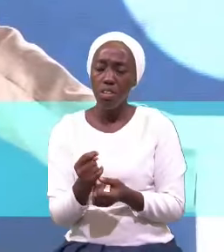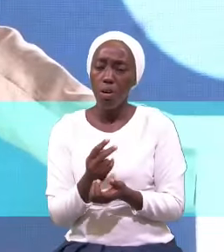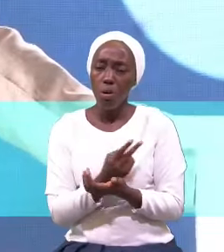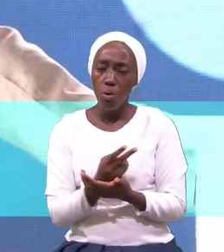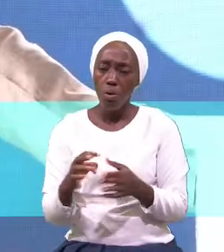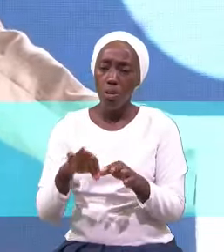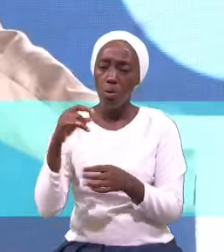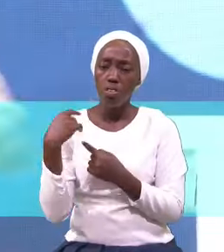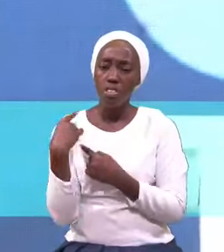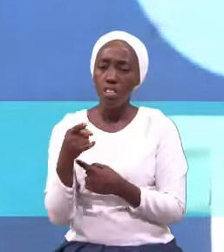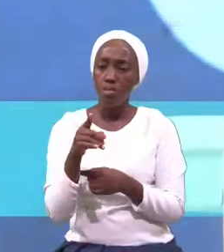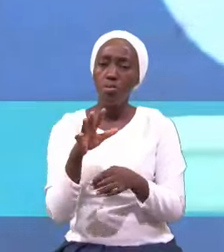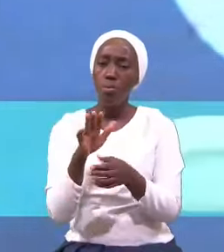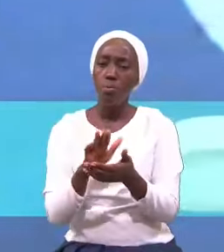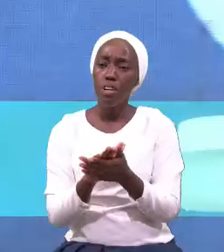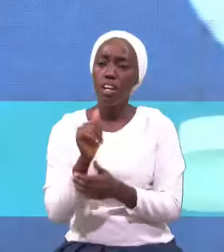believed?